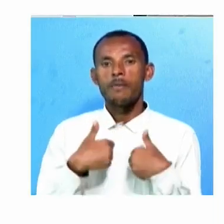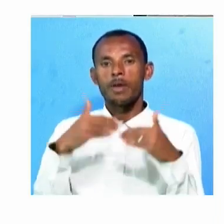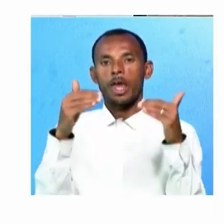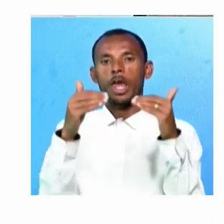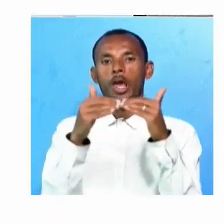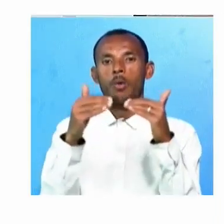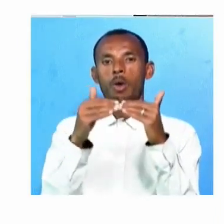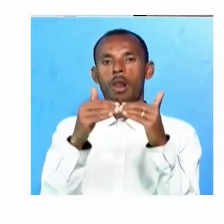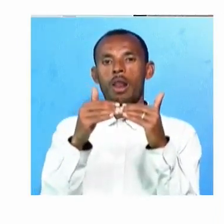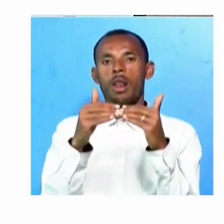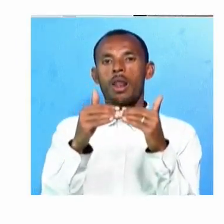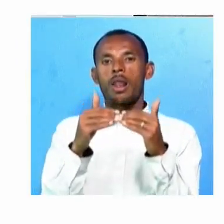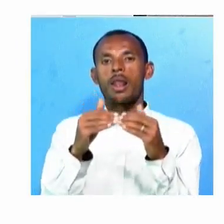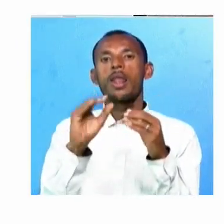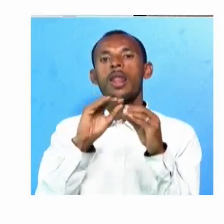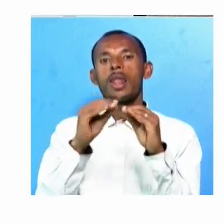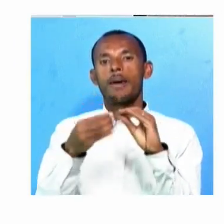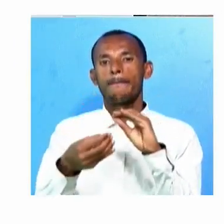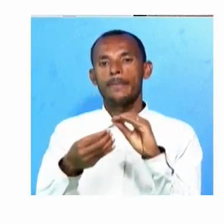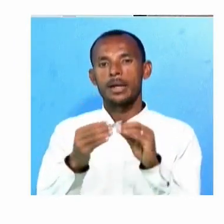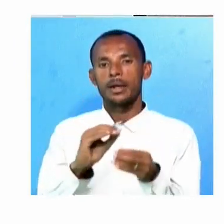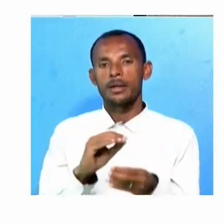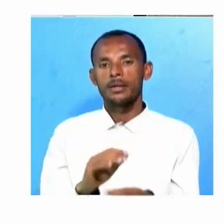equal number